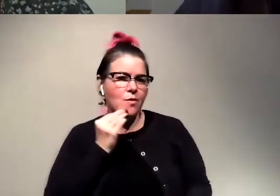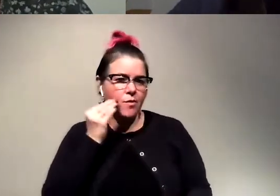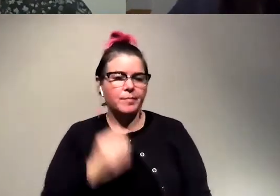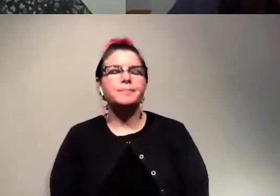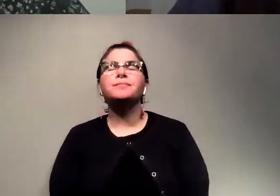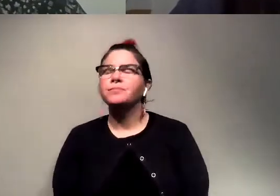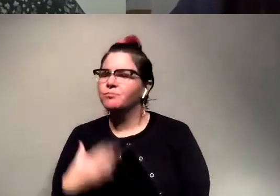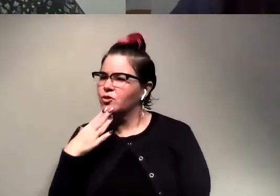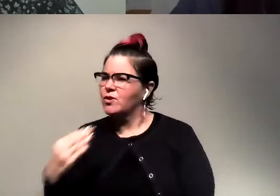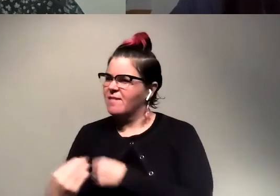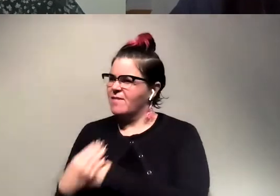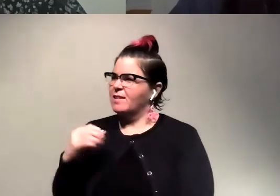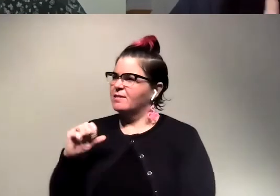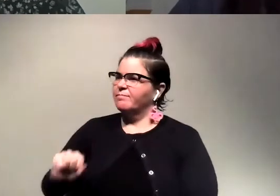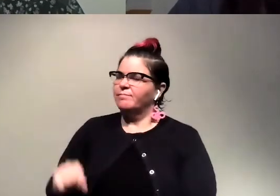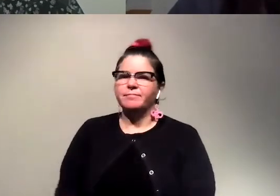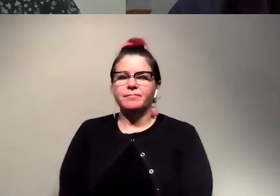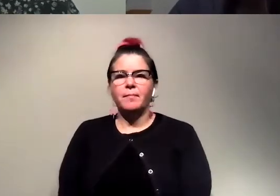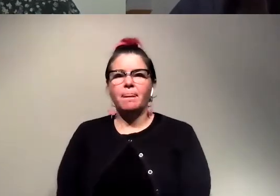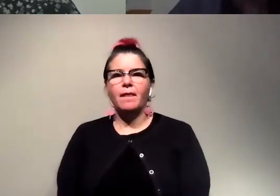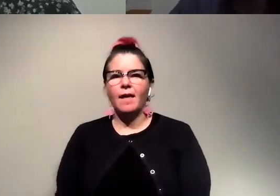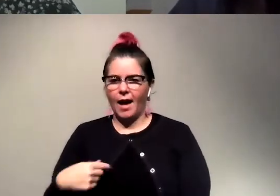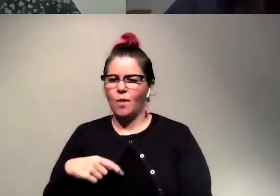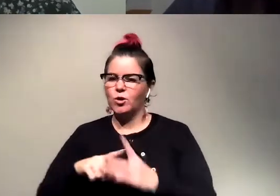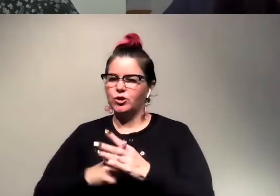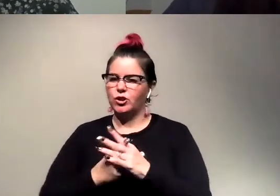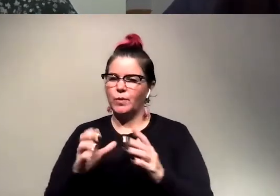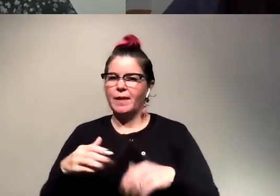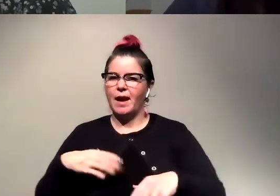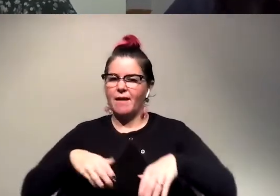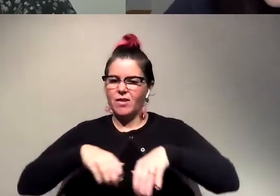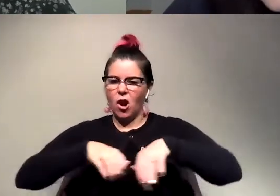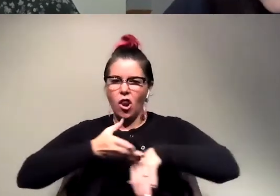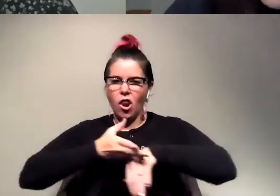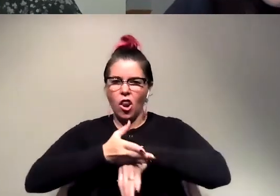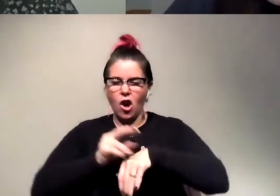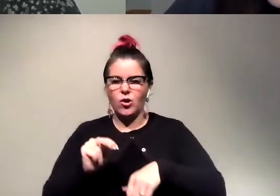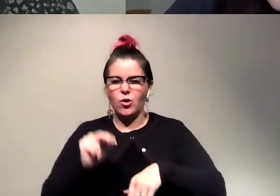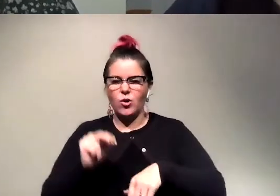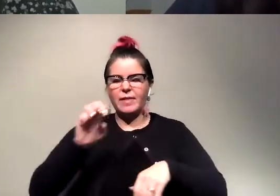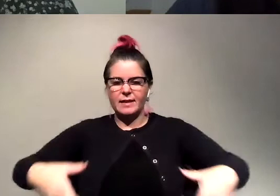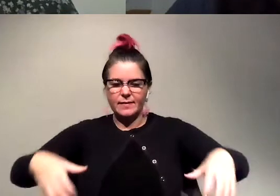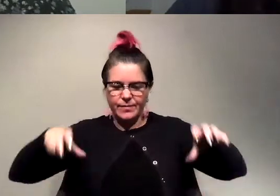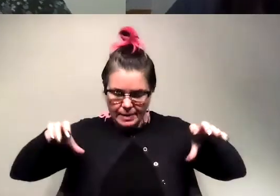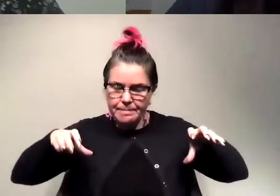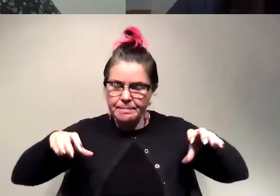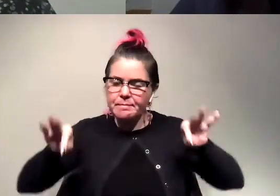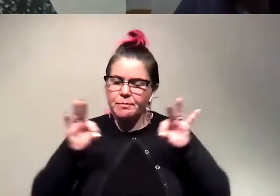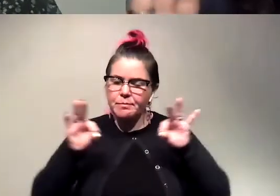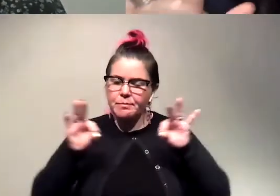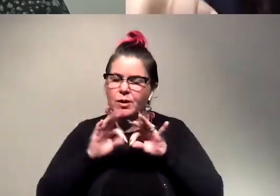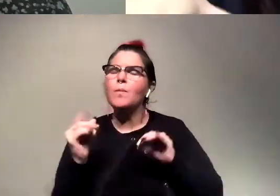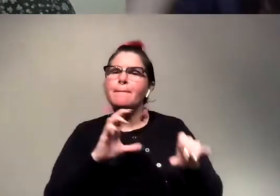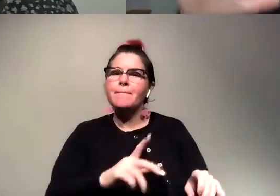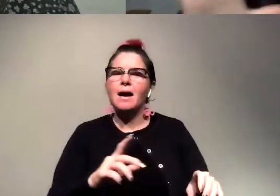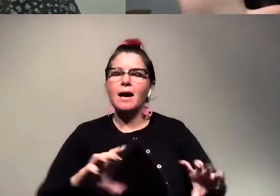solid advice. I will start doing that with the logs that I flip up in the Northeast. I always put them back, but I did not know the tip